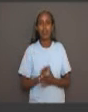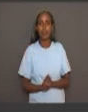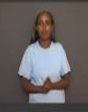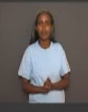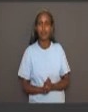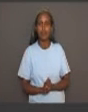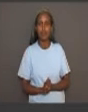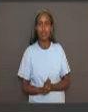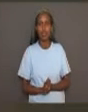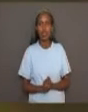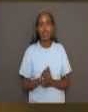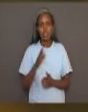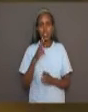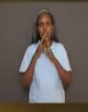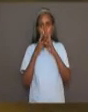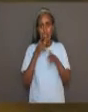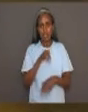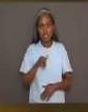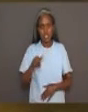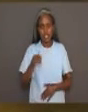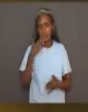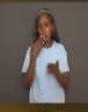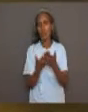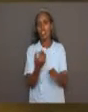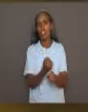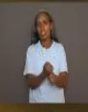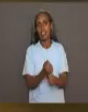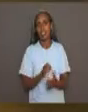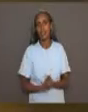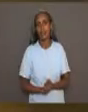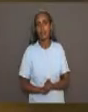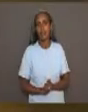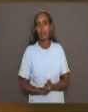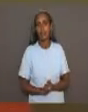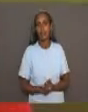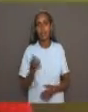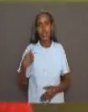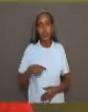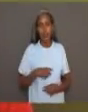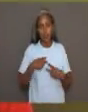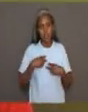of 65. If those were your answers, well done.